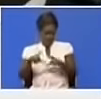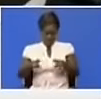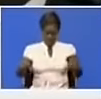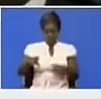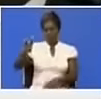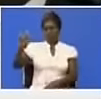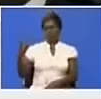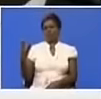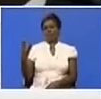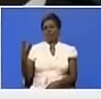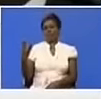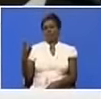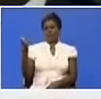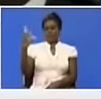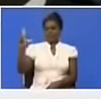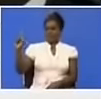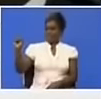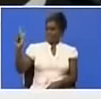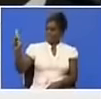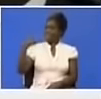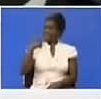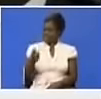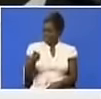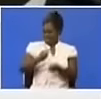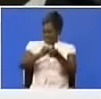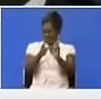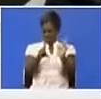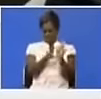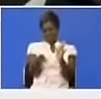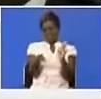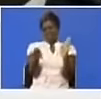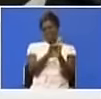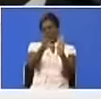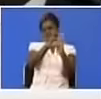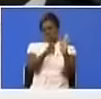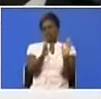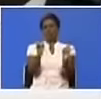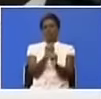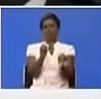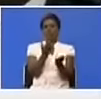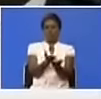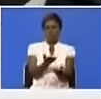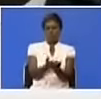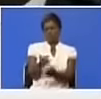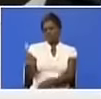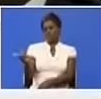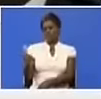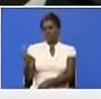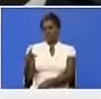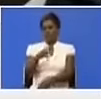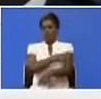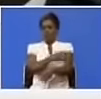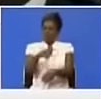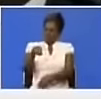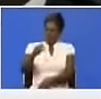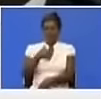the 12th. As LSK had gone to court arguing that the amended law is unconstitutional as it purports to give President Kenyatta powers that